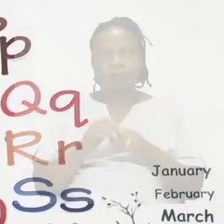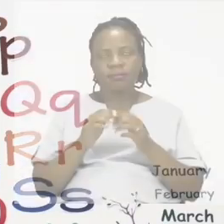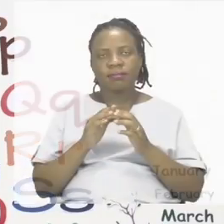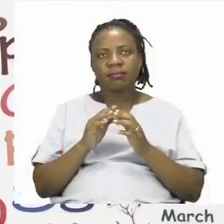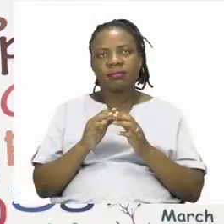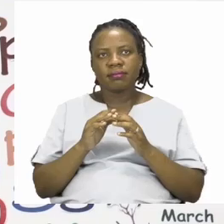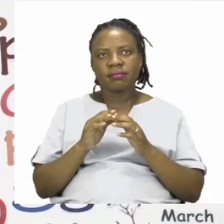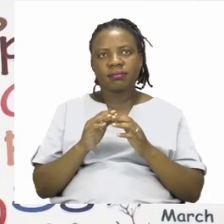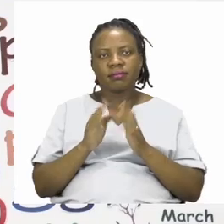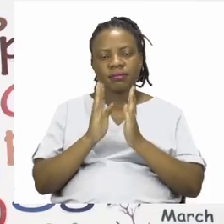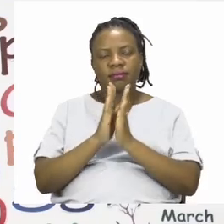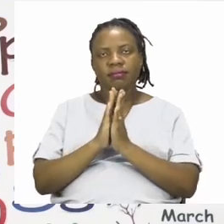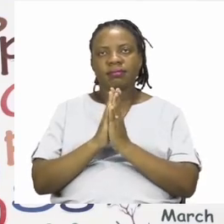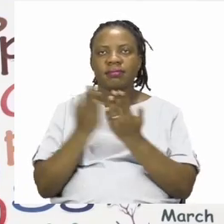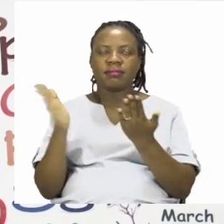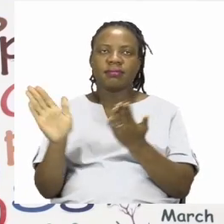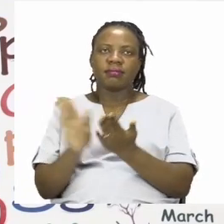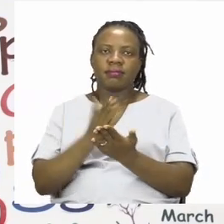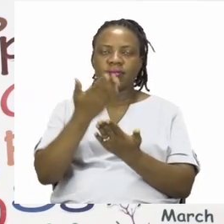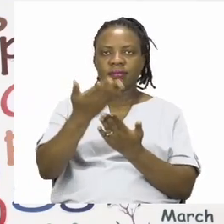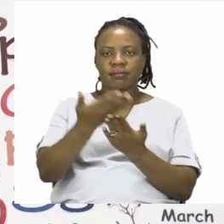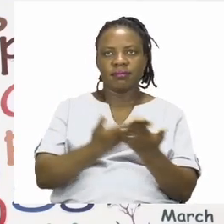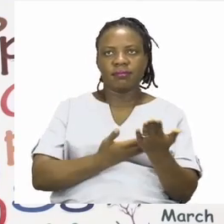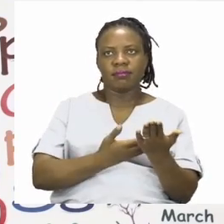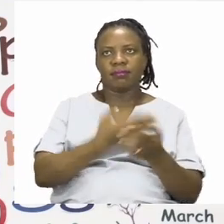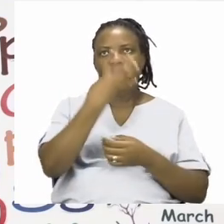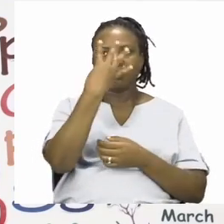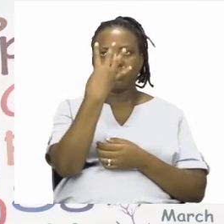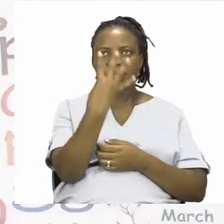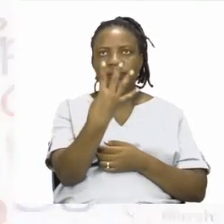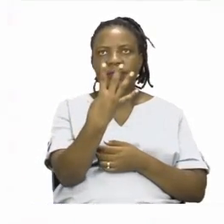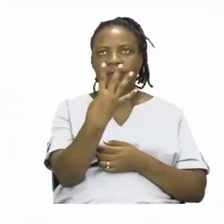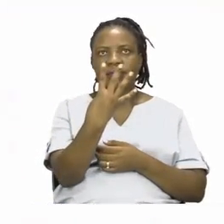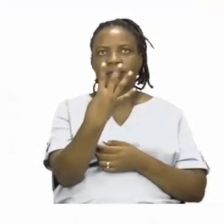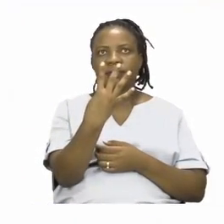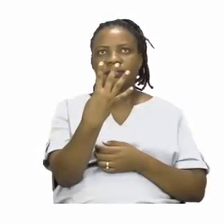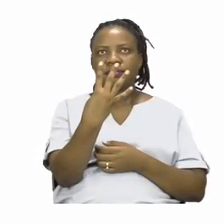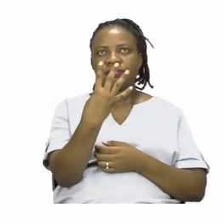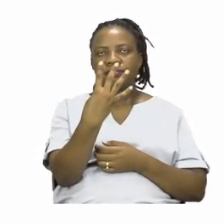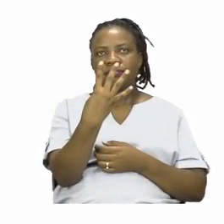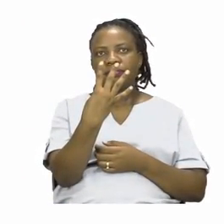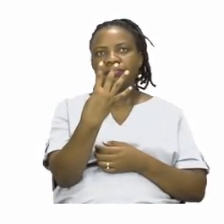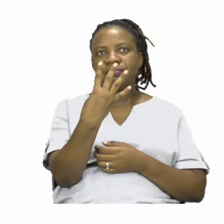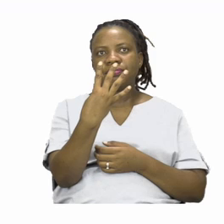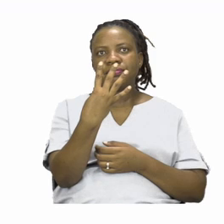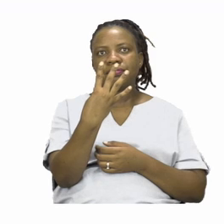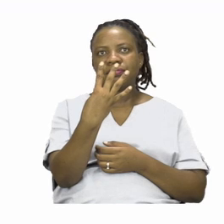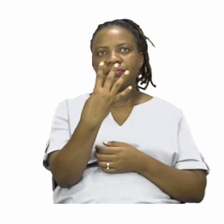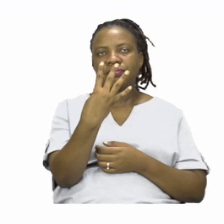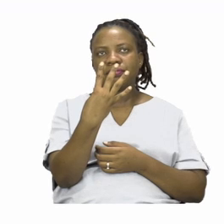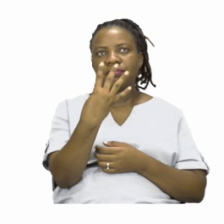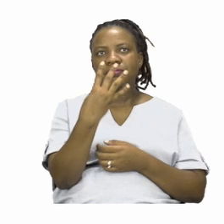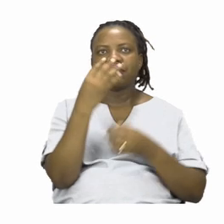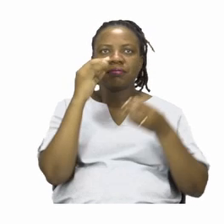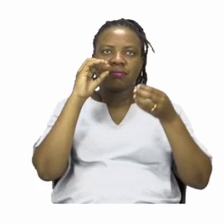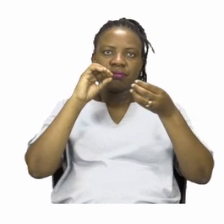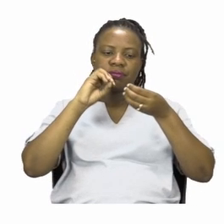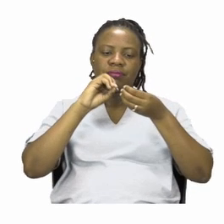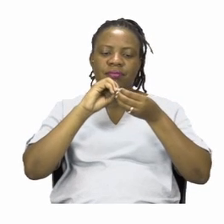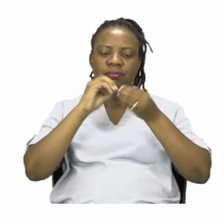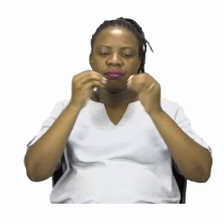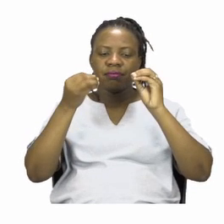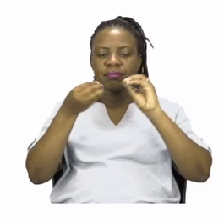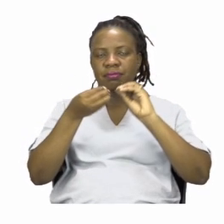Let's turn our booklets to page 4. Now in this part of our lesson, we are talking about